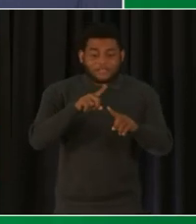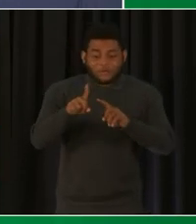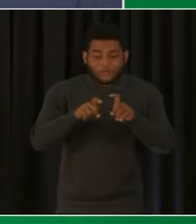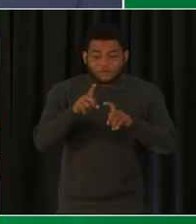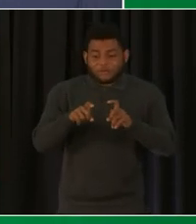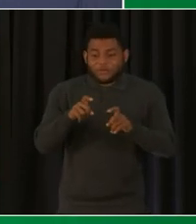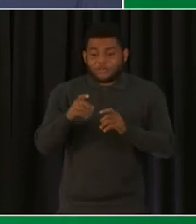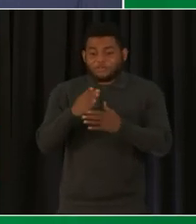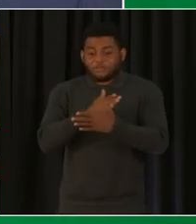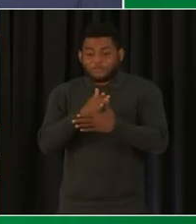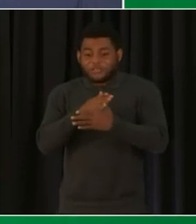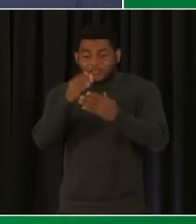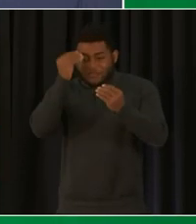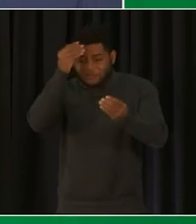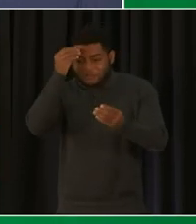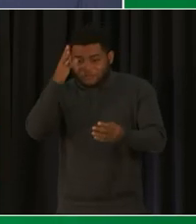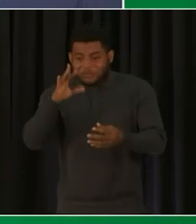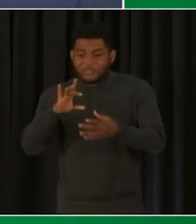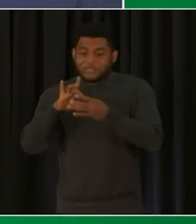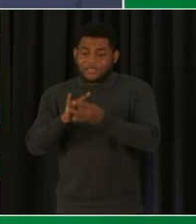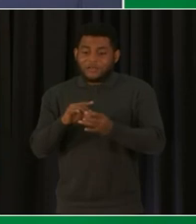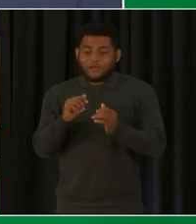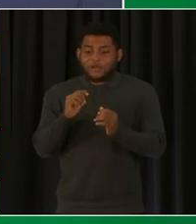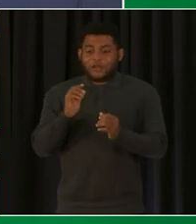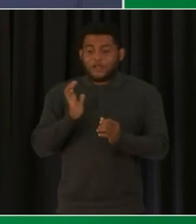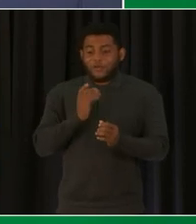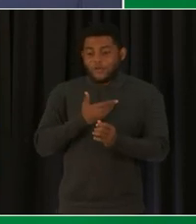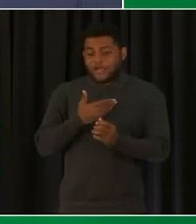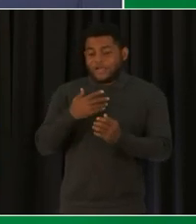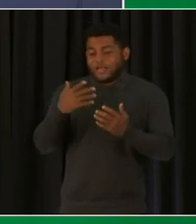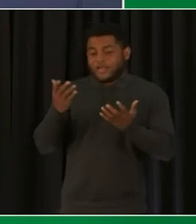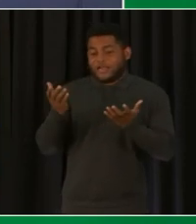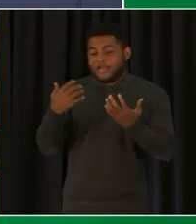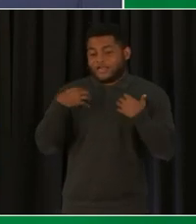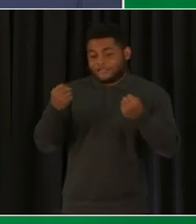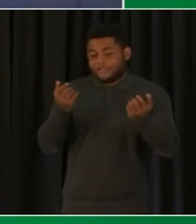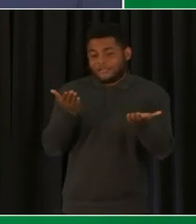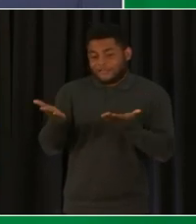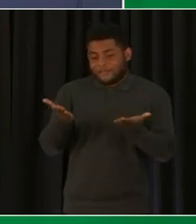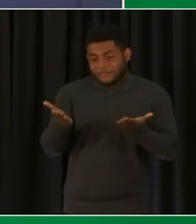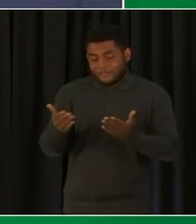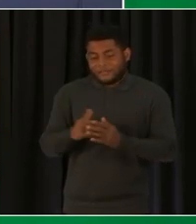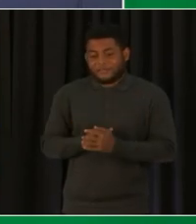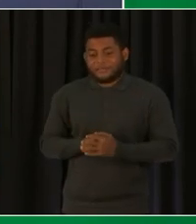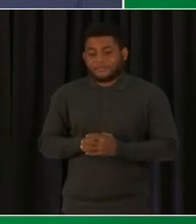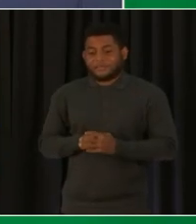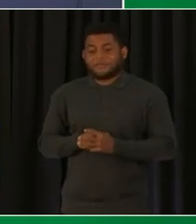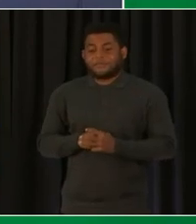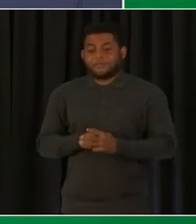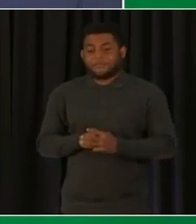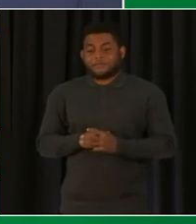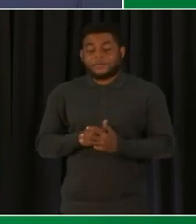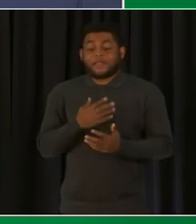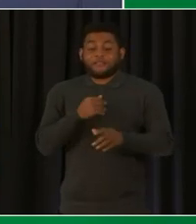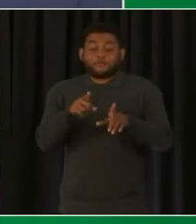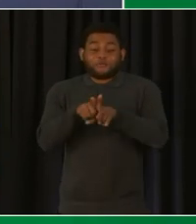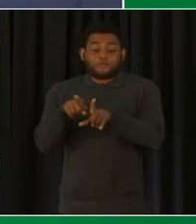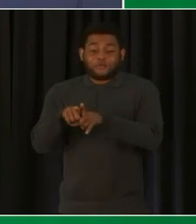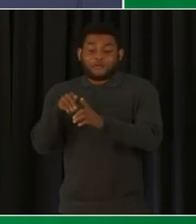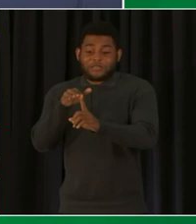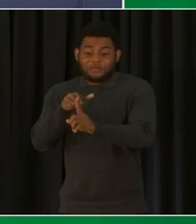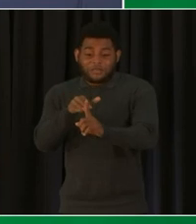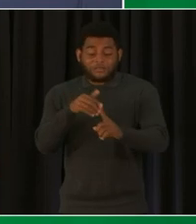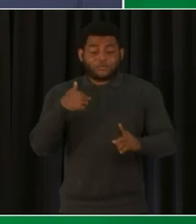sharing information about our health services. Again, just a reminder that we do have vaccination sites that are